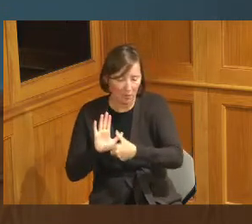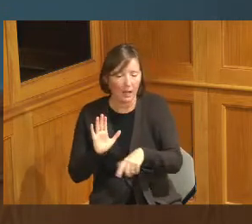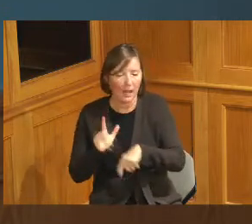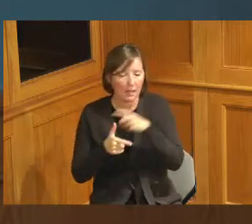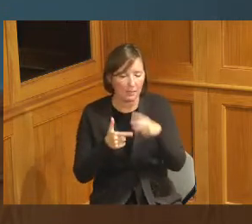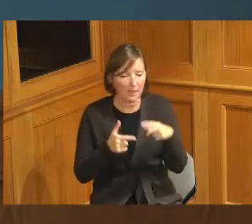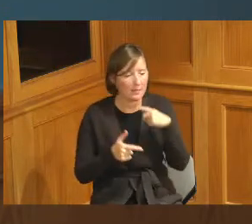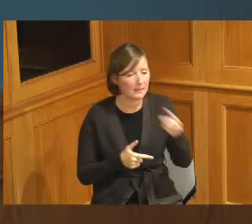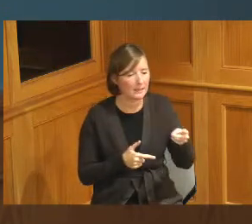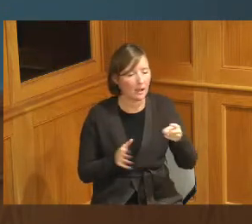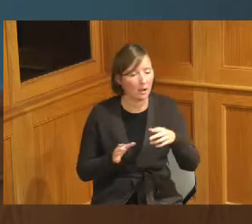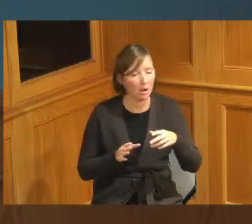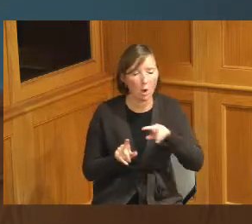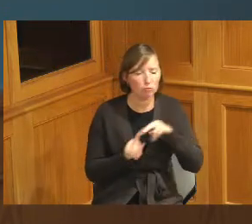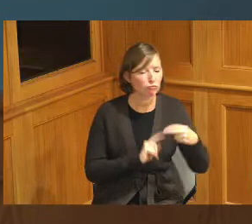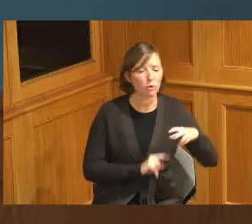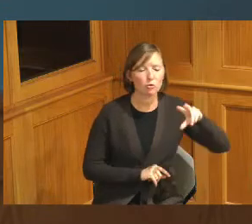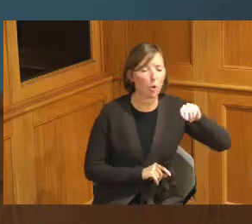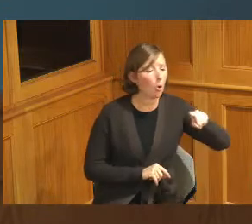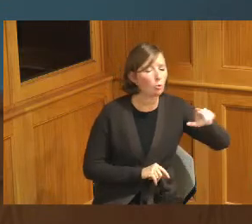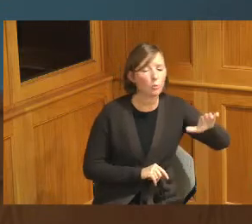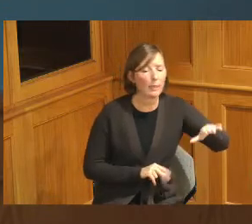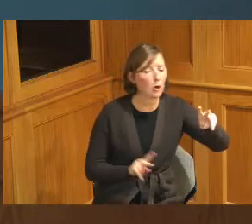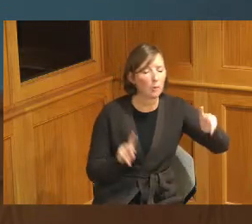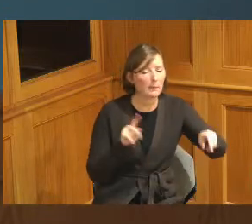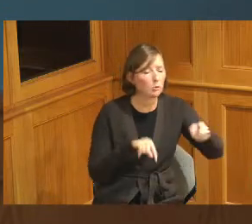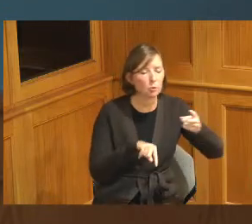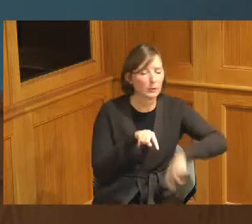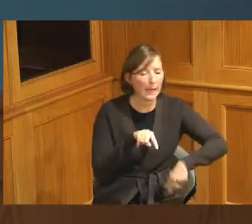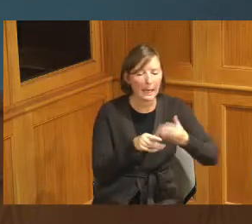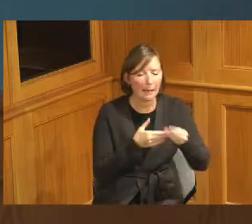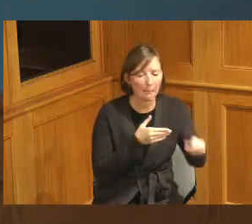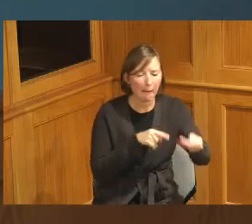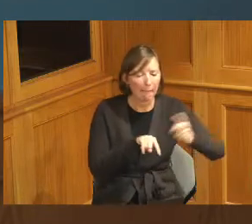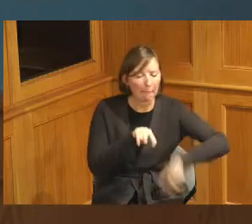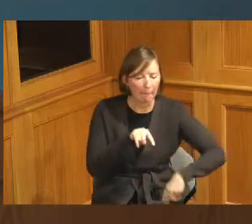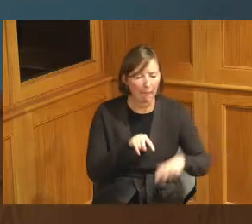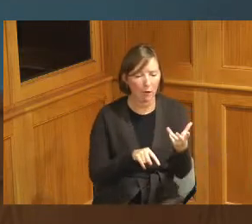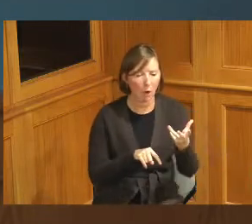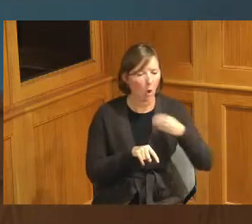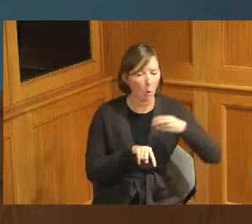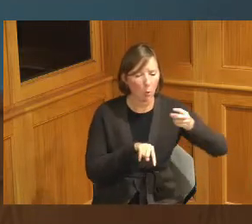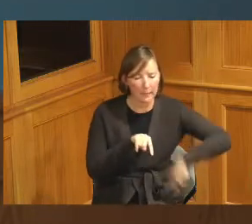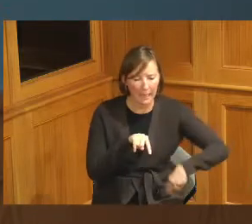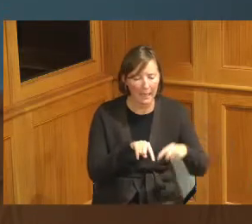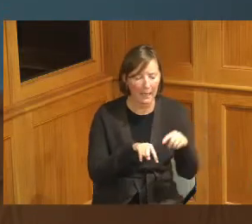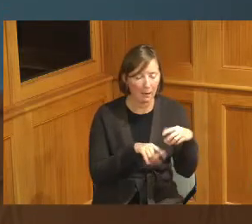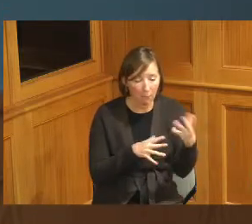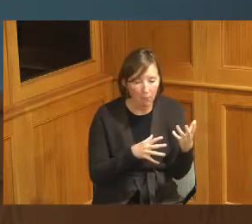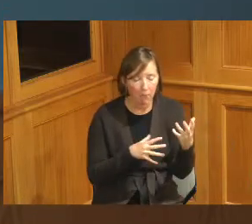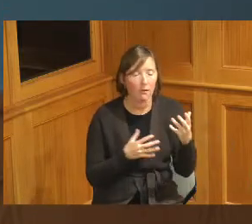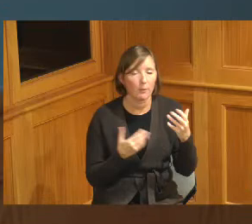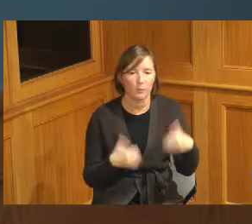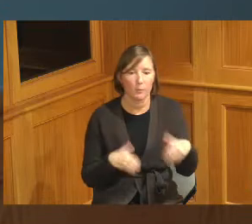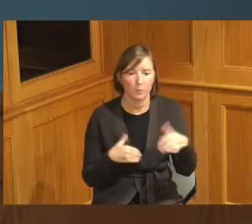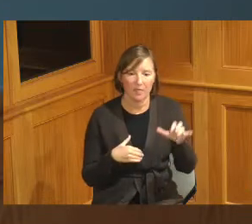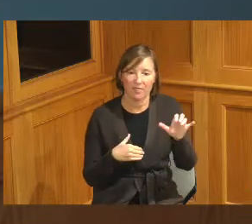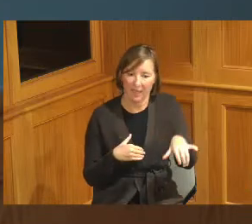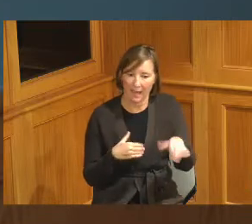can't buy, you can't own. So this kind of came out of